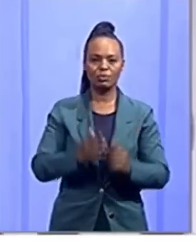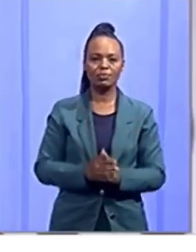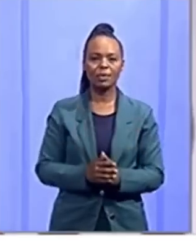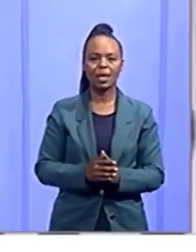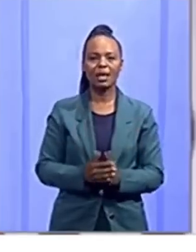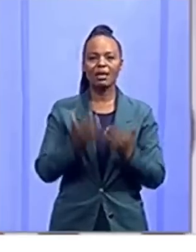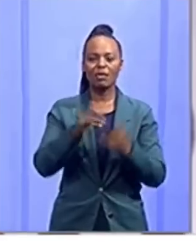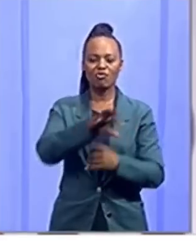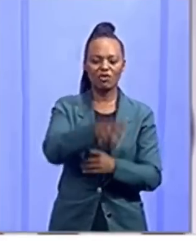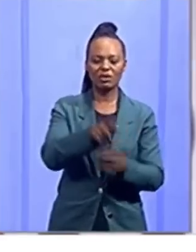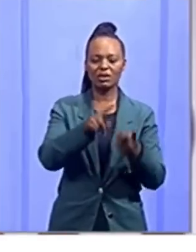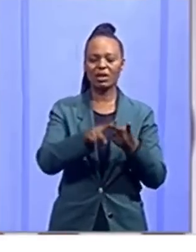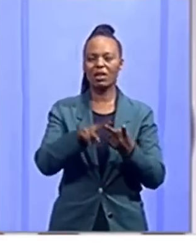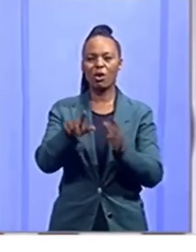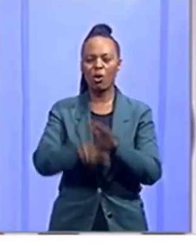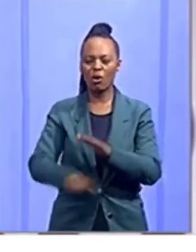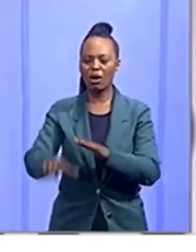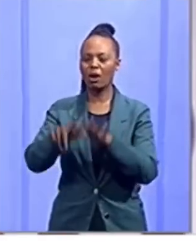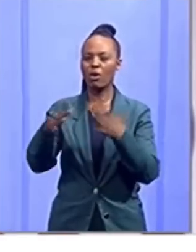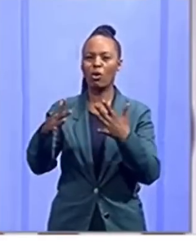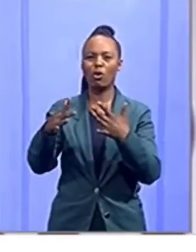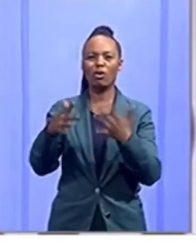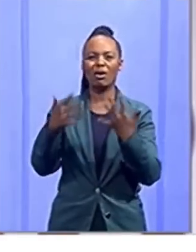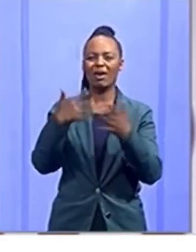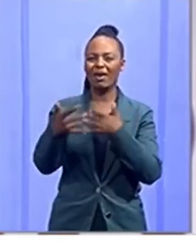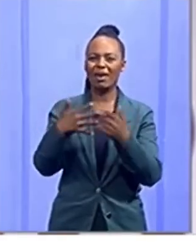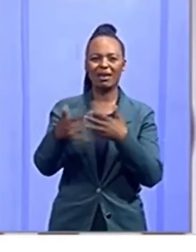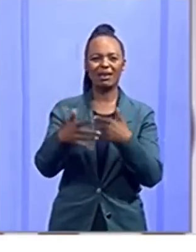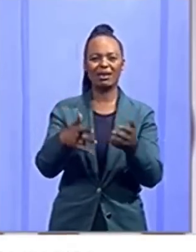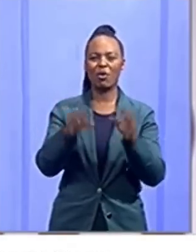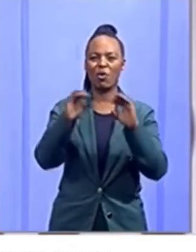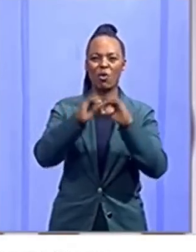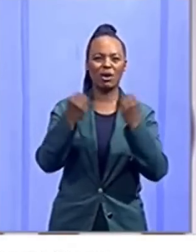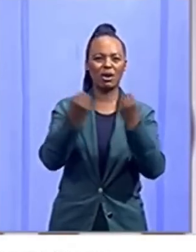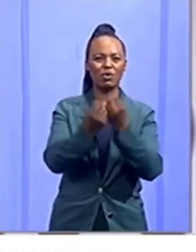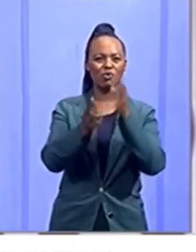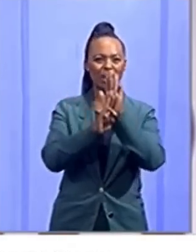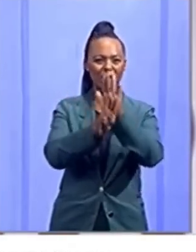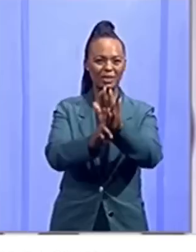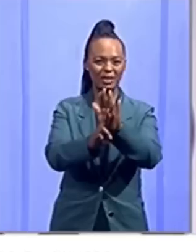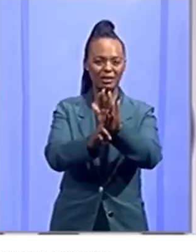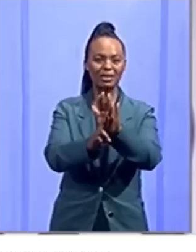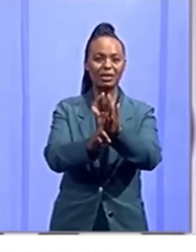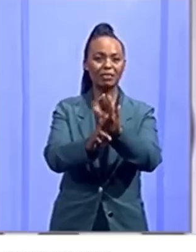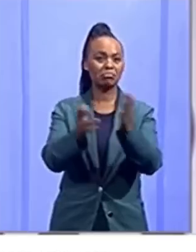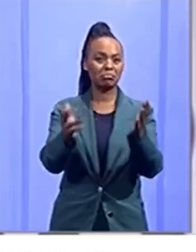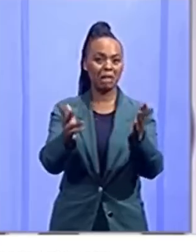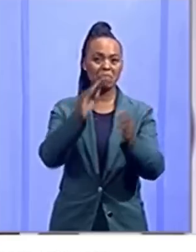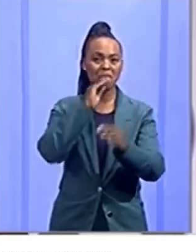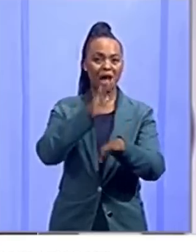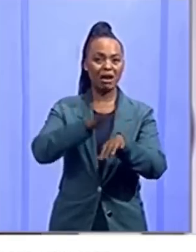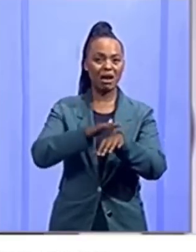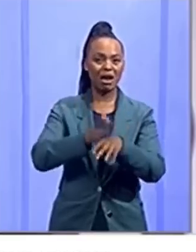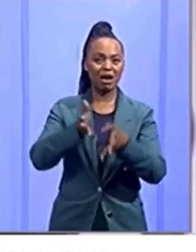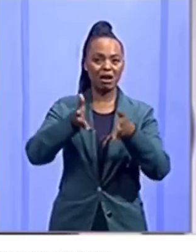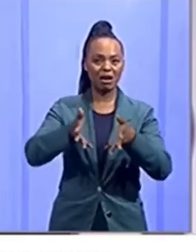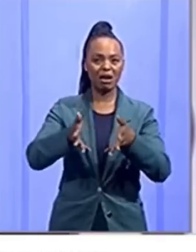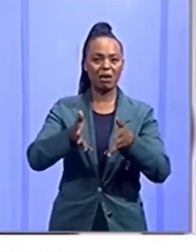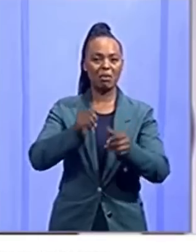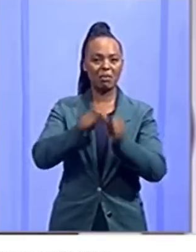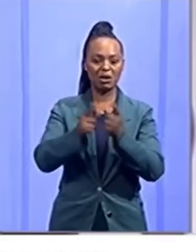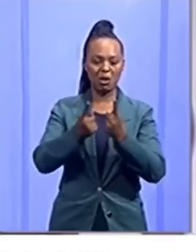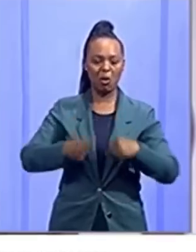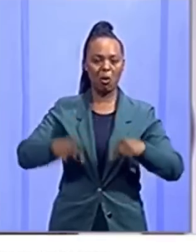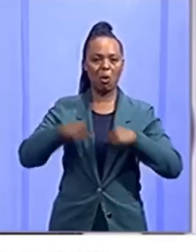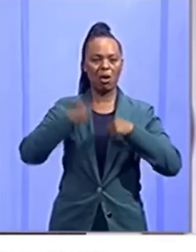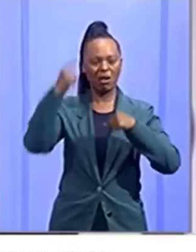provincial government, or you are representing any organization, Is it not time that we combine our